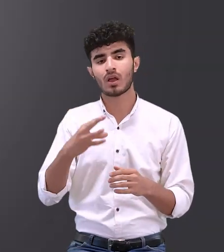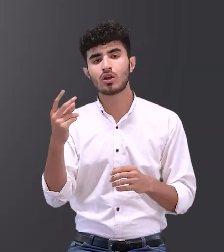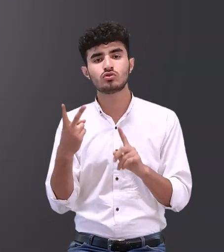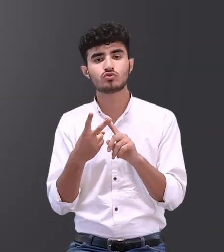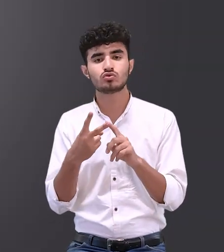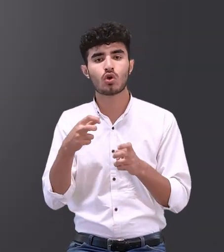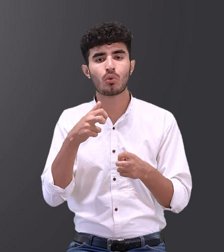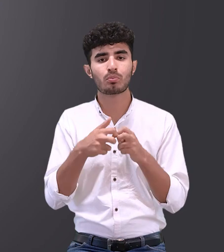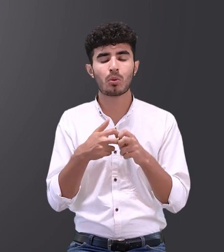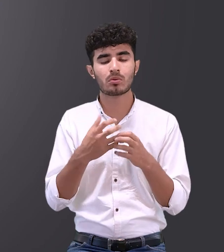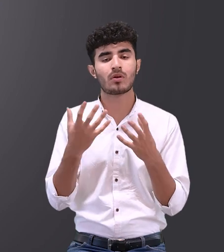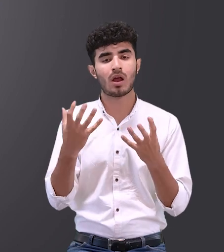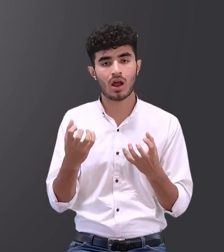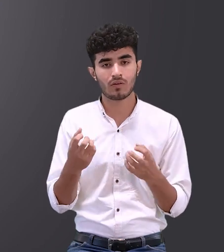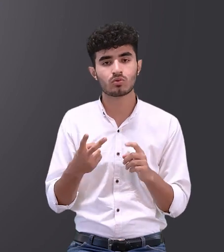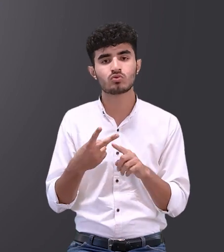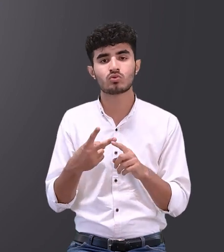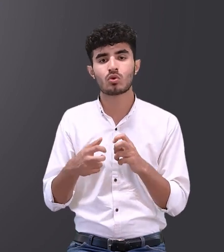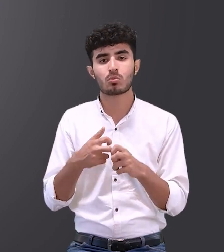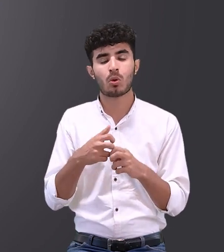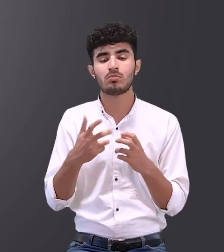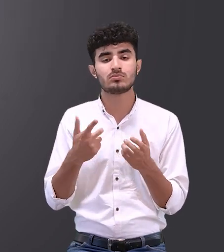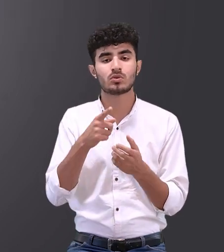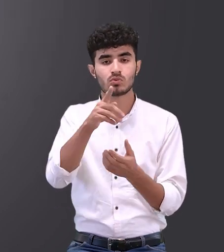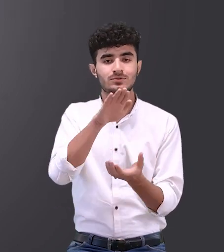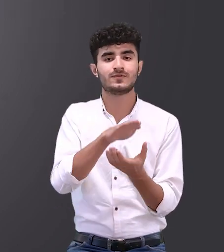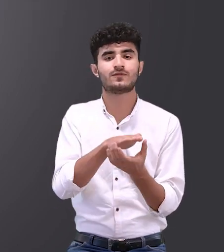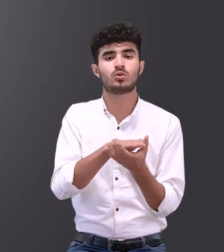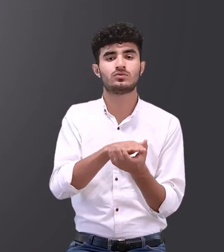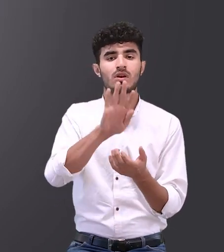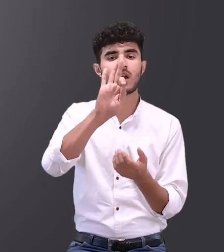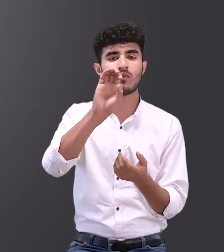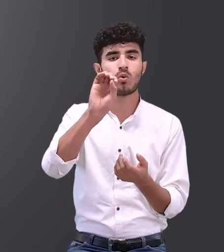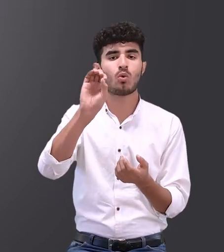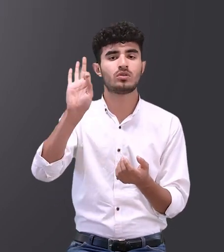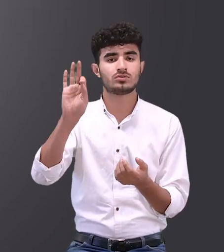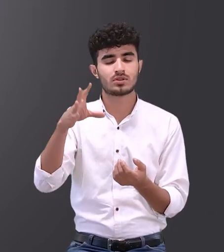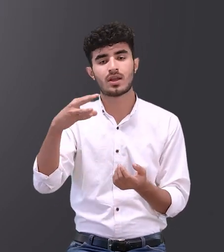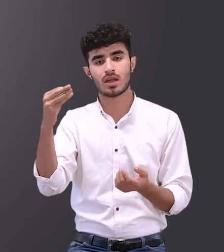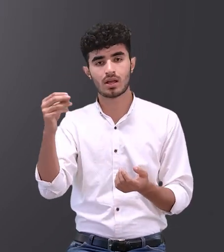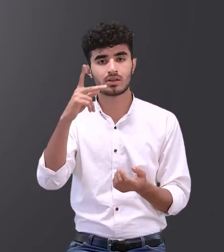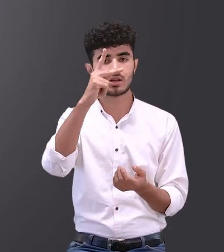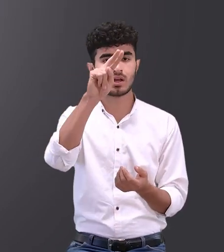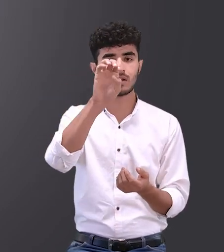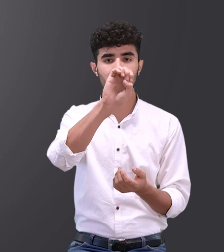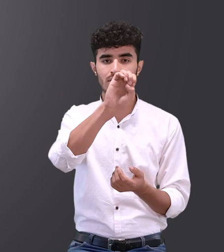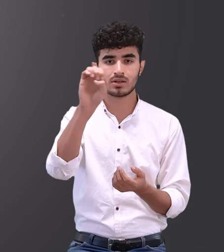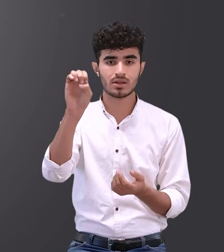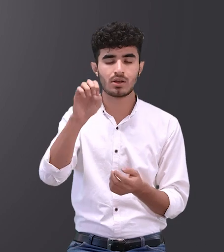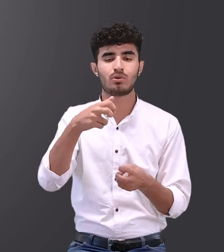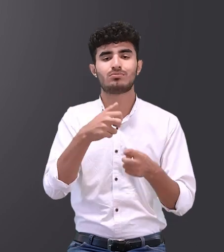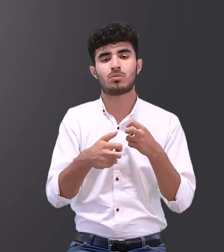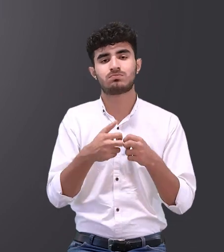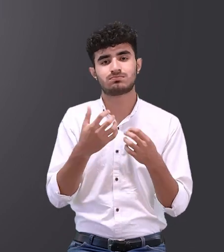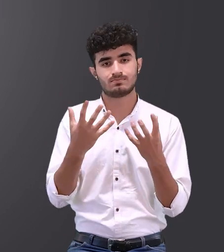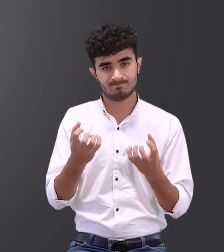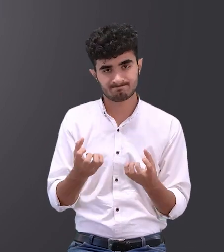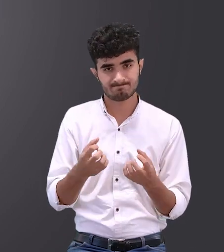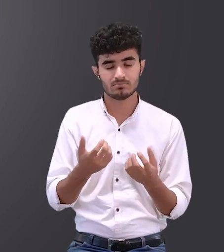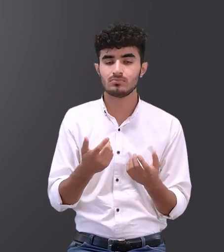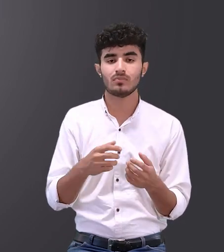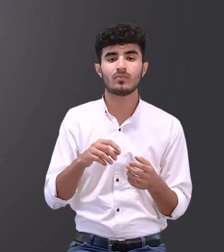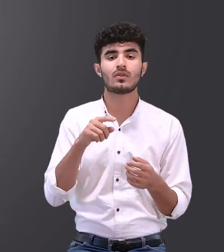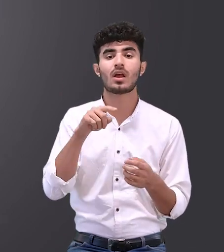common problem is our knees, and you do not need to be very old to develop knee problems. And most of the time, these knee